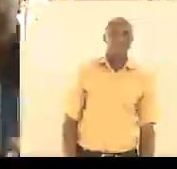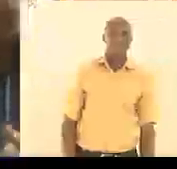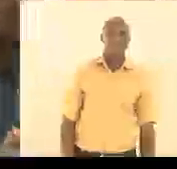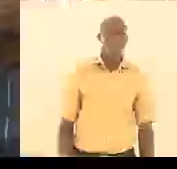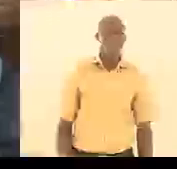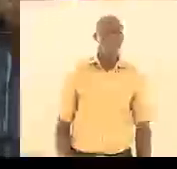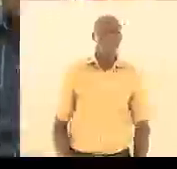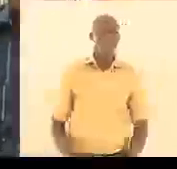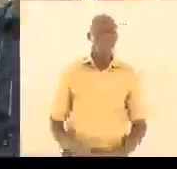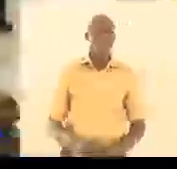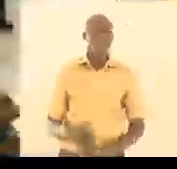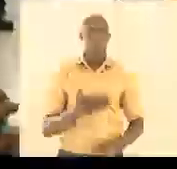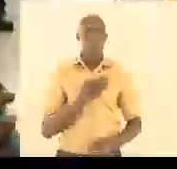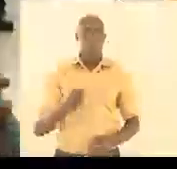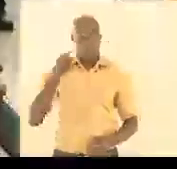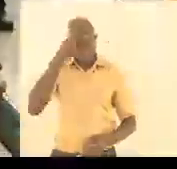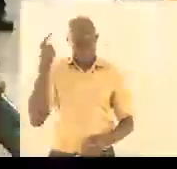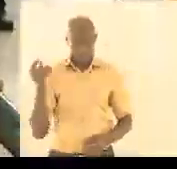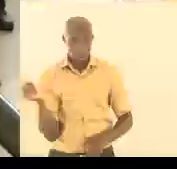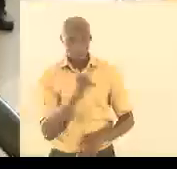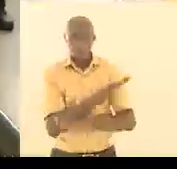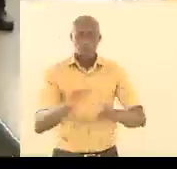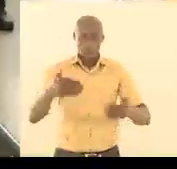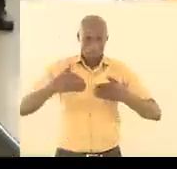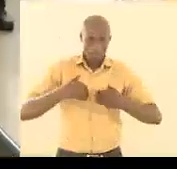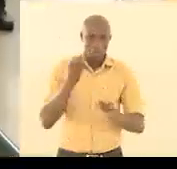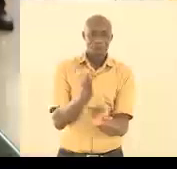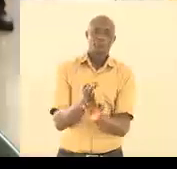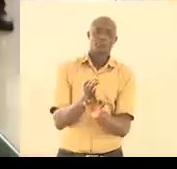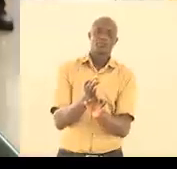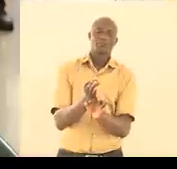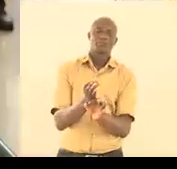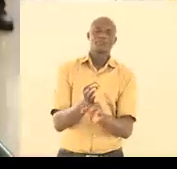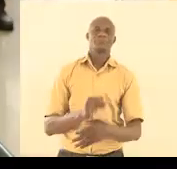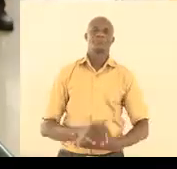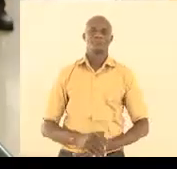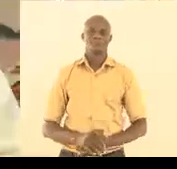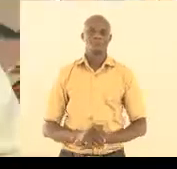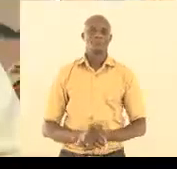Yes. And because they did not have faith.